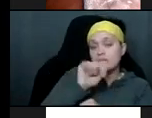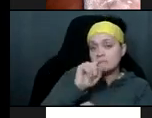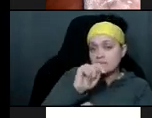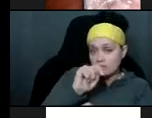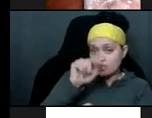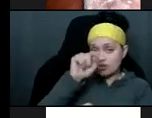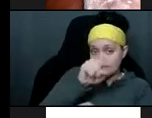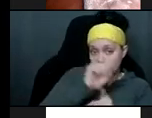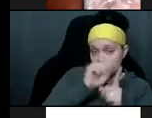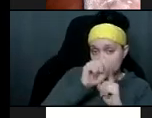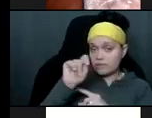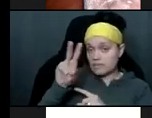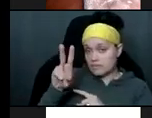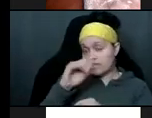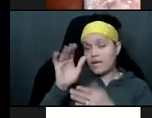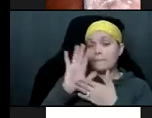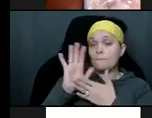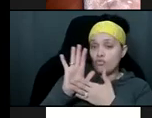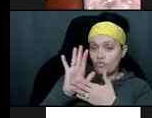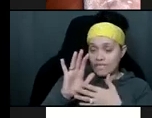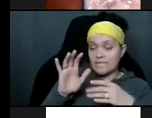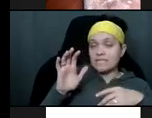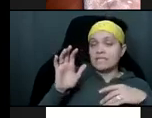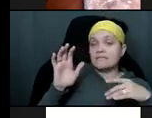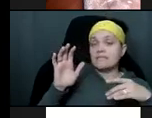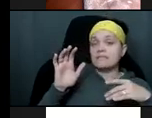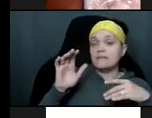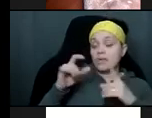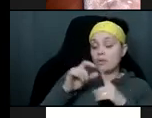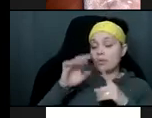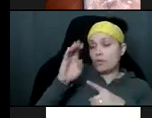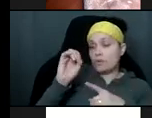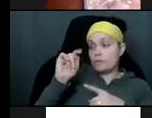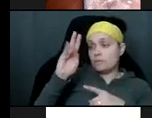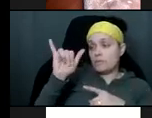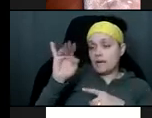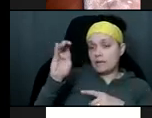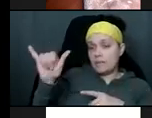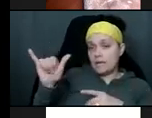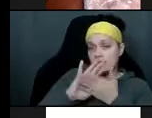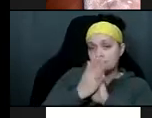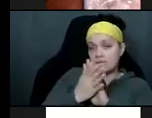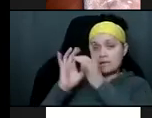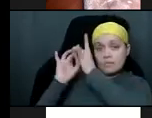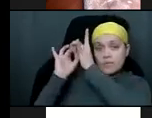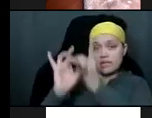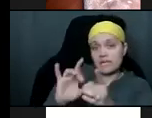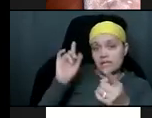this case, TV and movies, the term Botany Bay has become associated